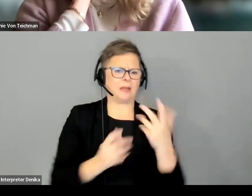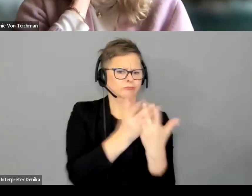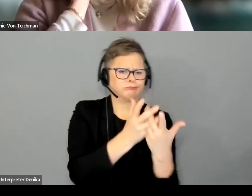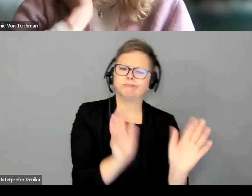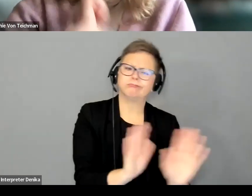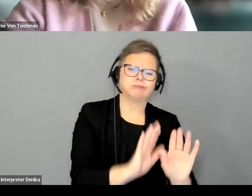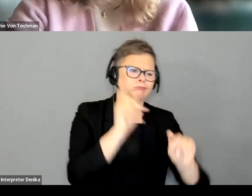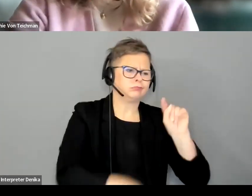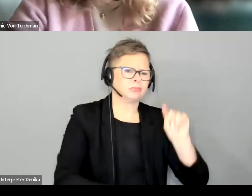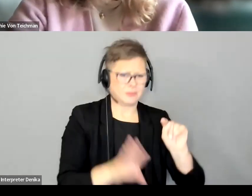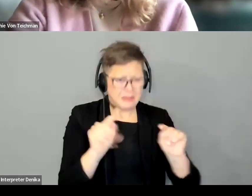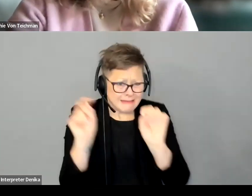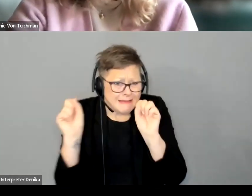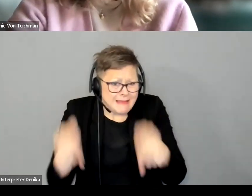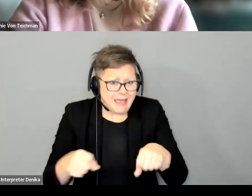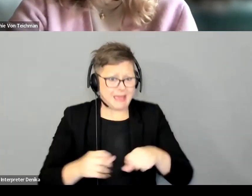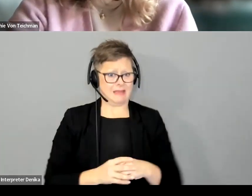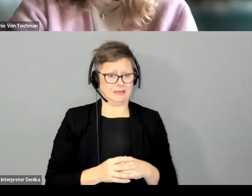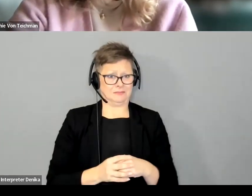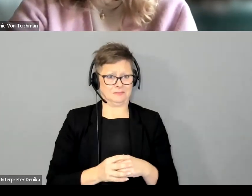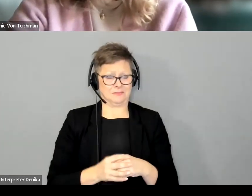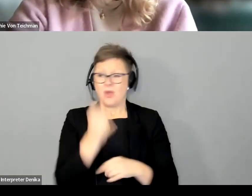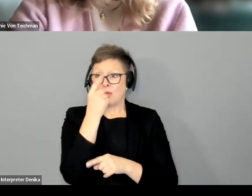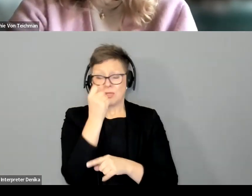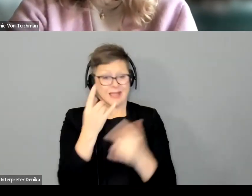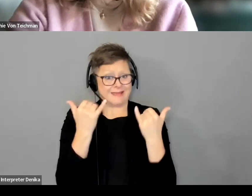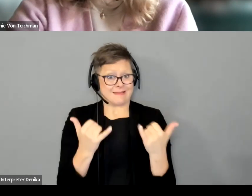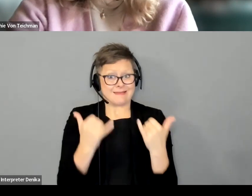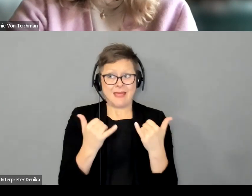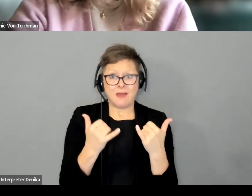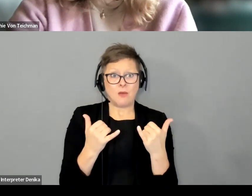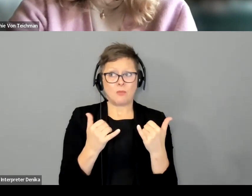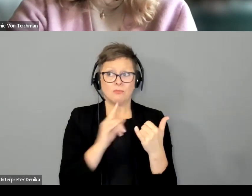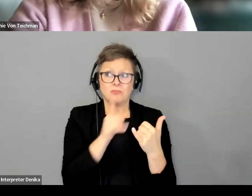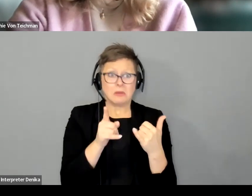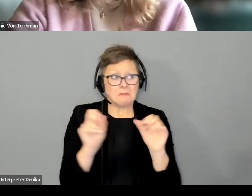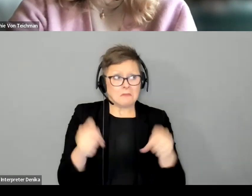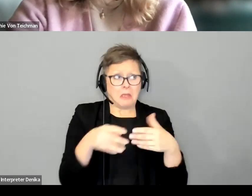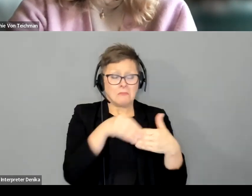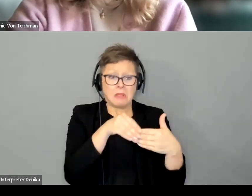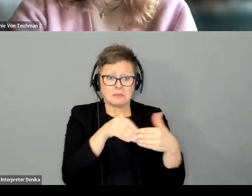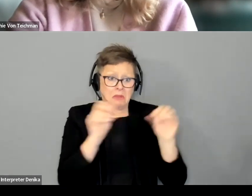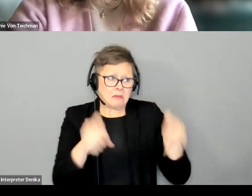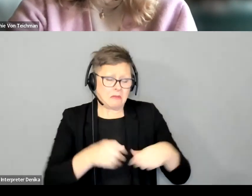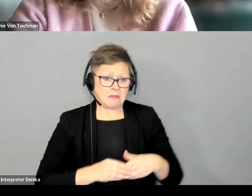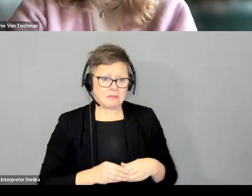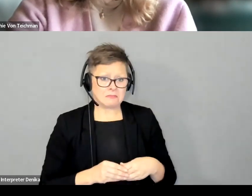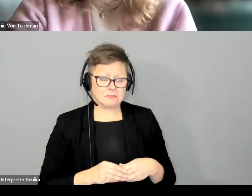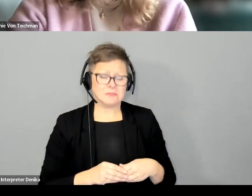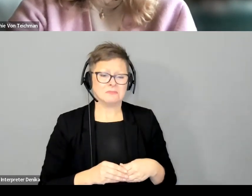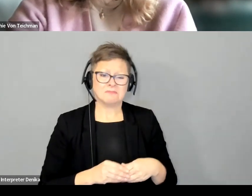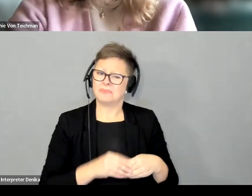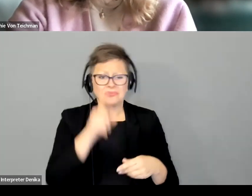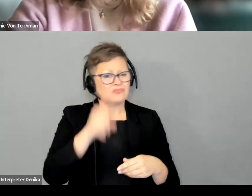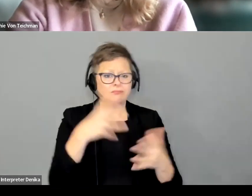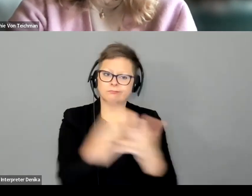actually can be done, and that there's more opportunity to create that flexibility, and that we should really leverage that